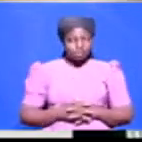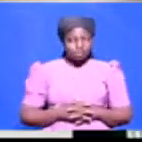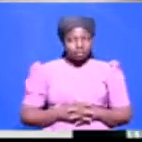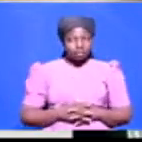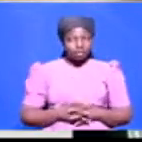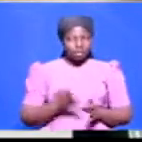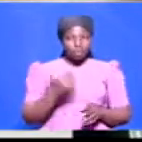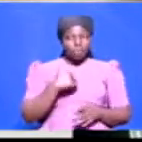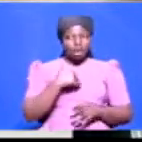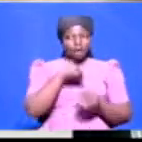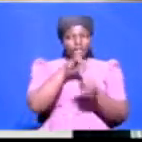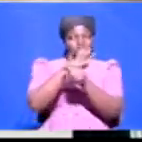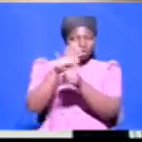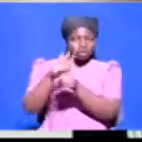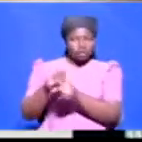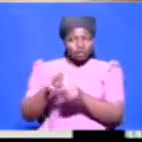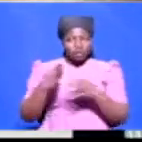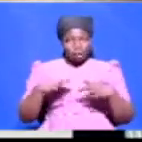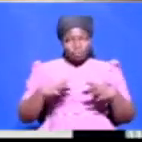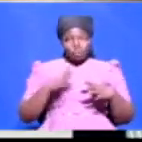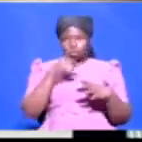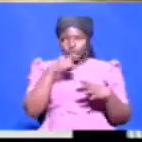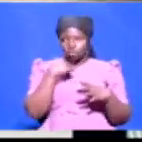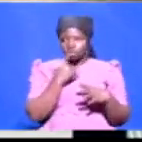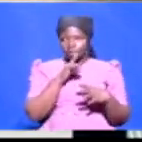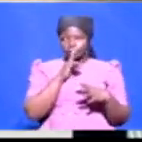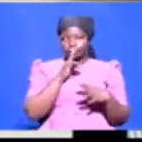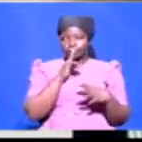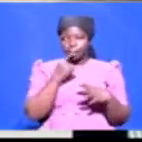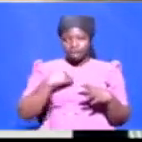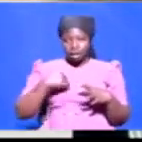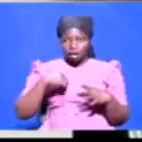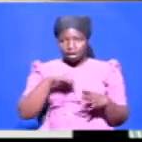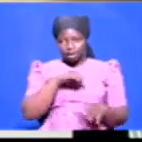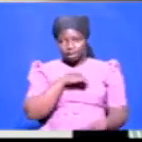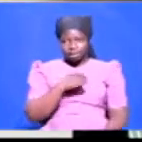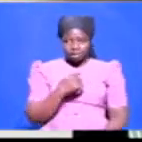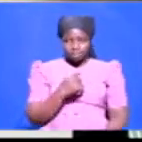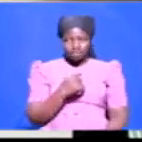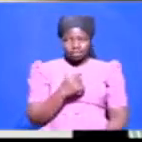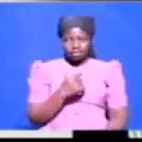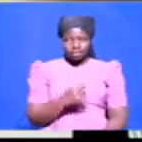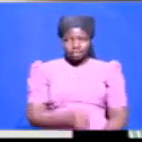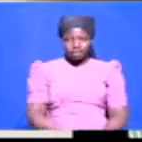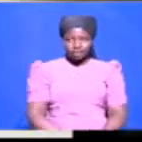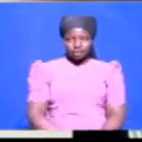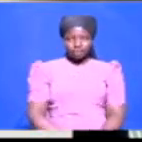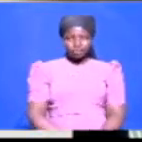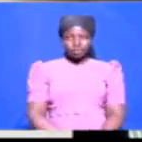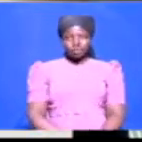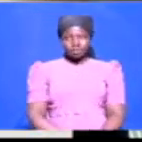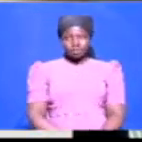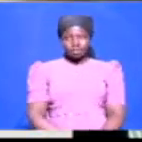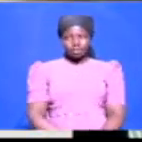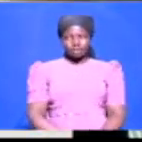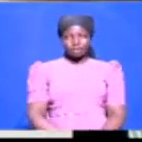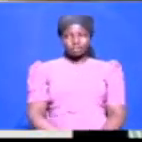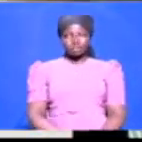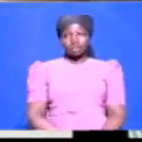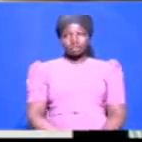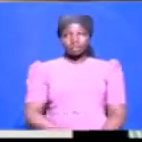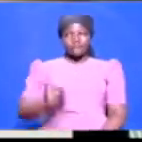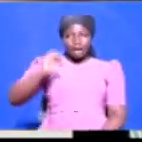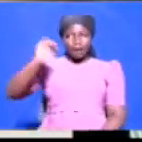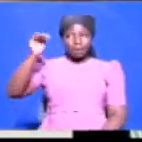majority. We have been the noisiest minority. The mountain belongs to all of